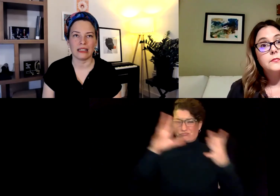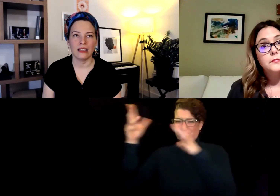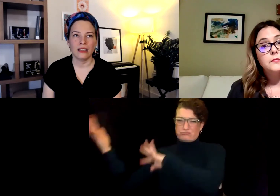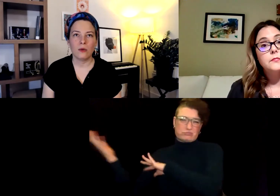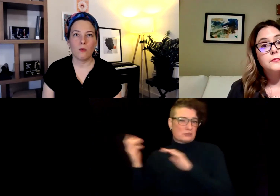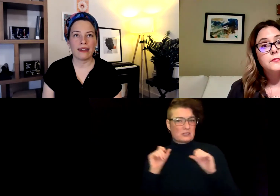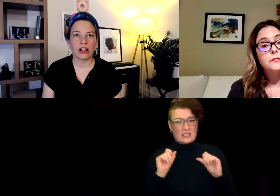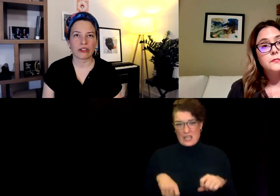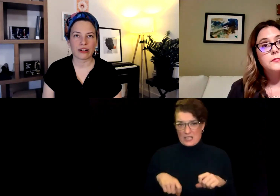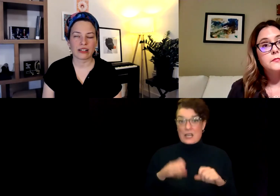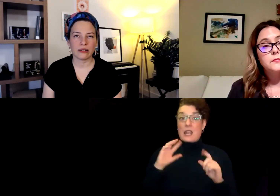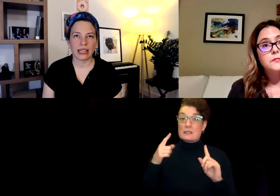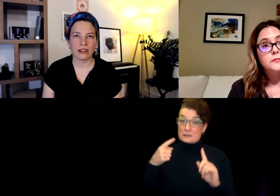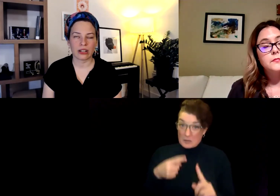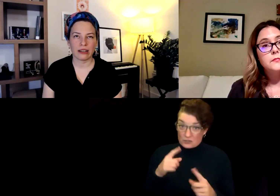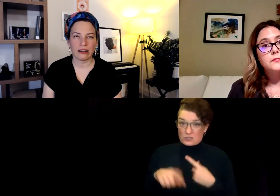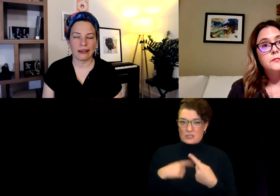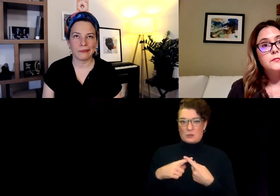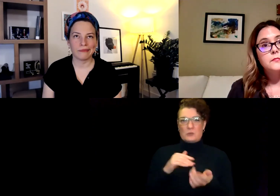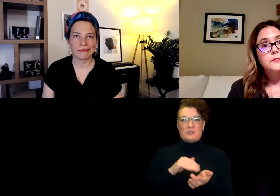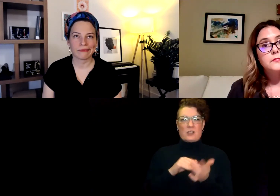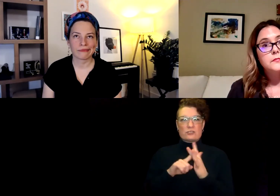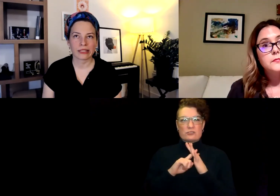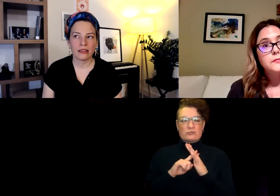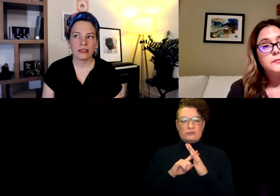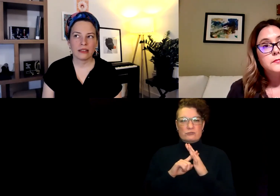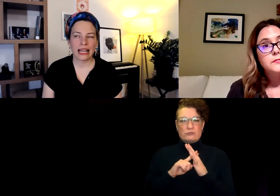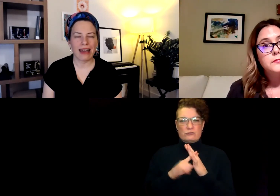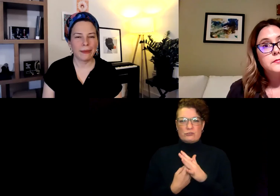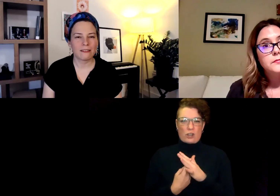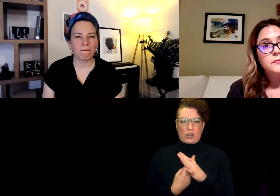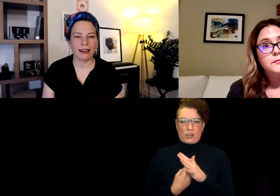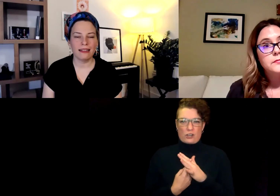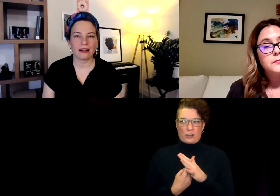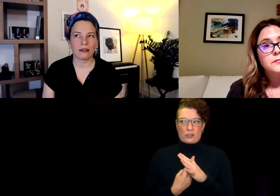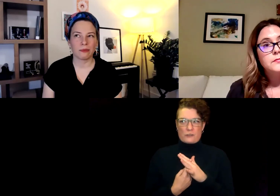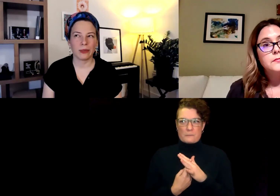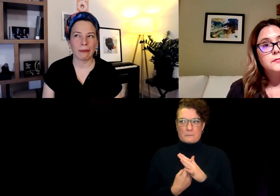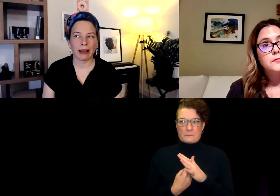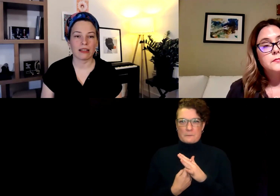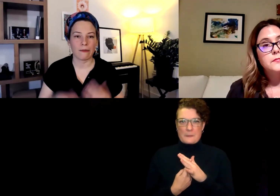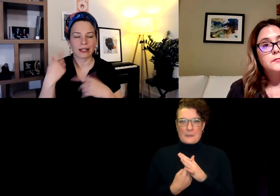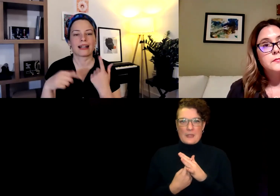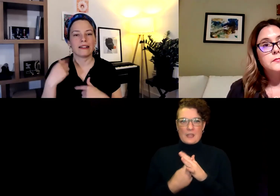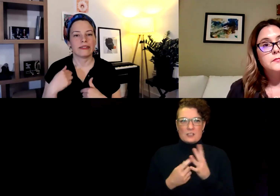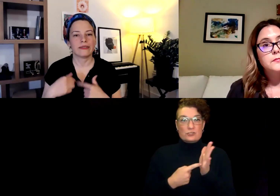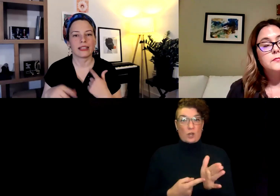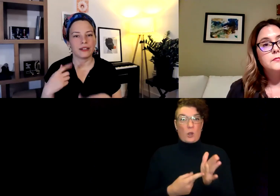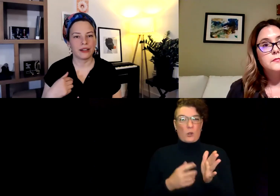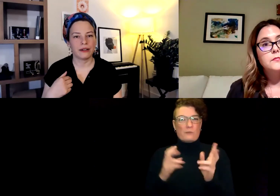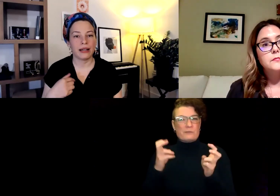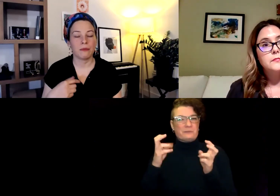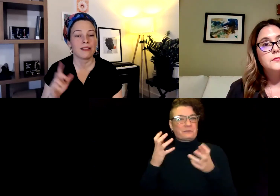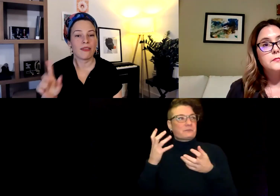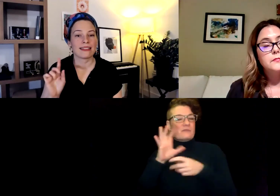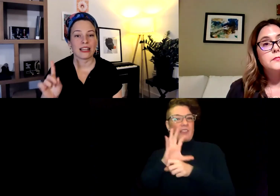especially when doctors start to engage in kind of habits of mind that are really about self-protective of like their